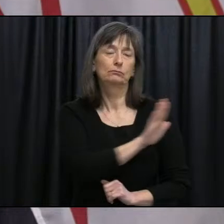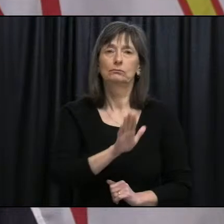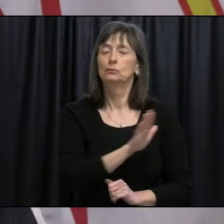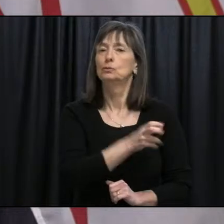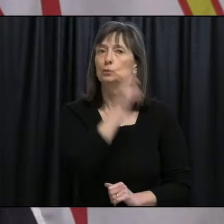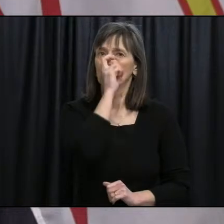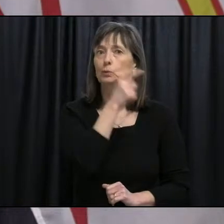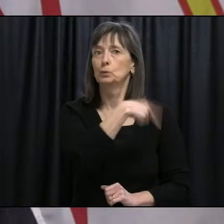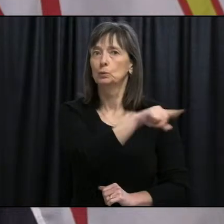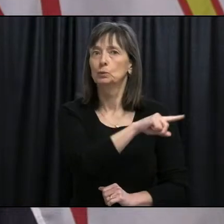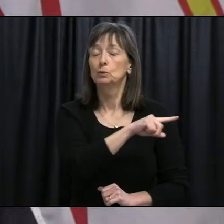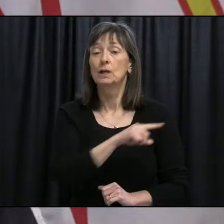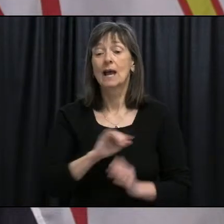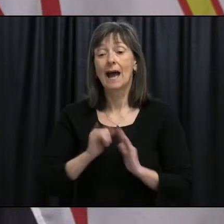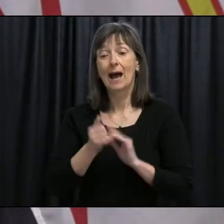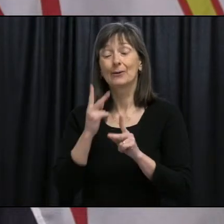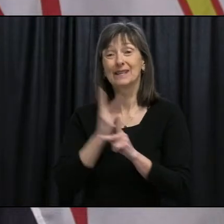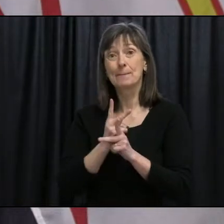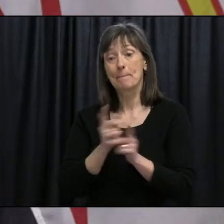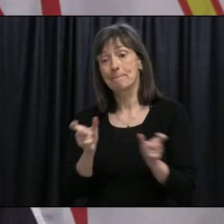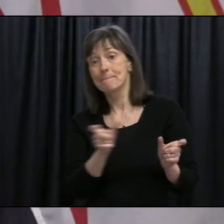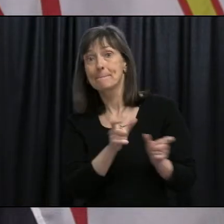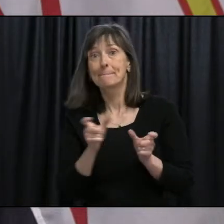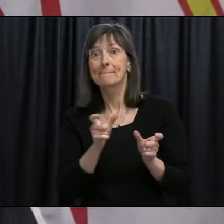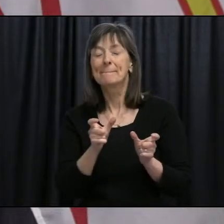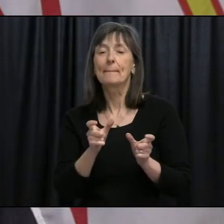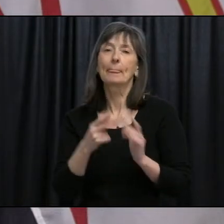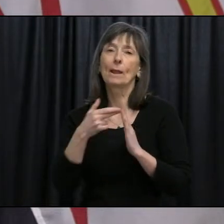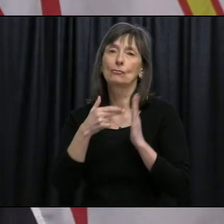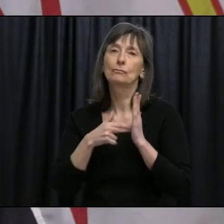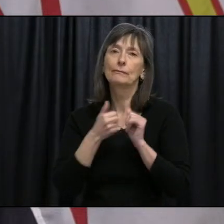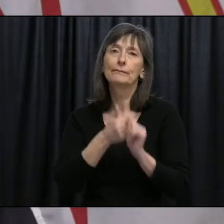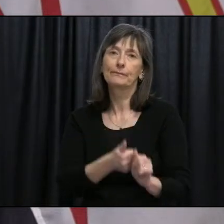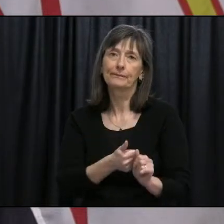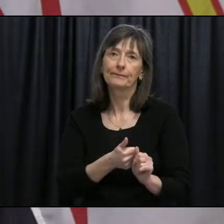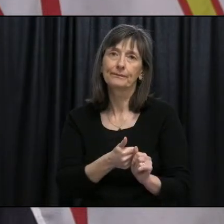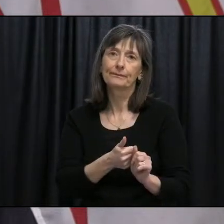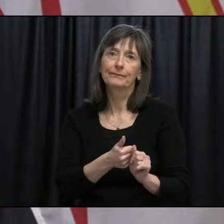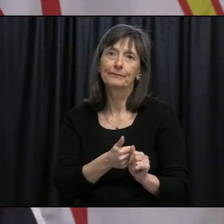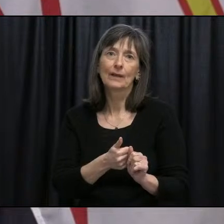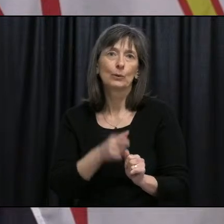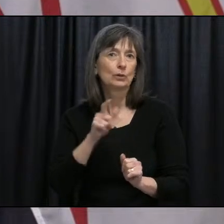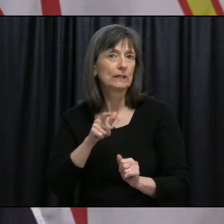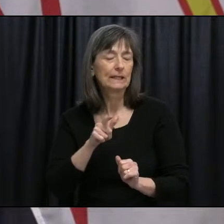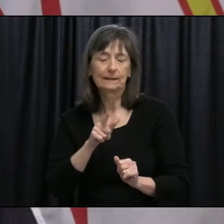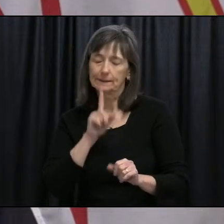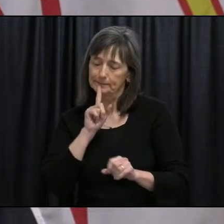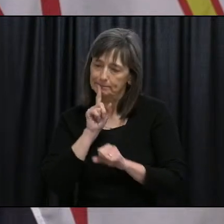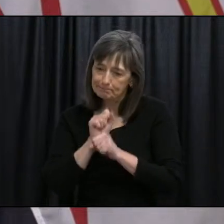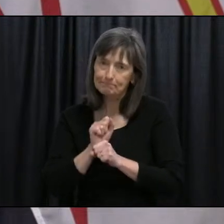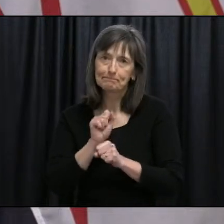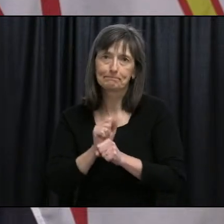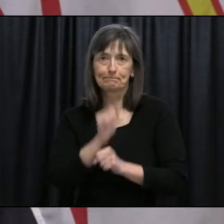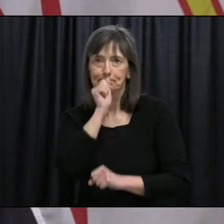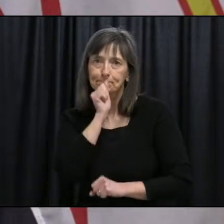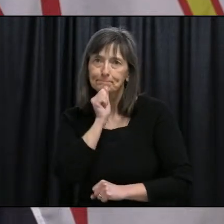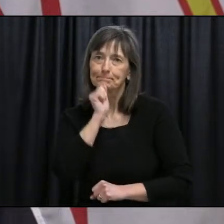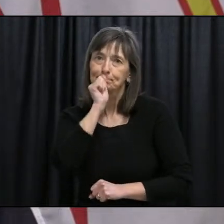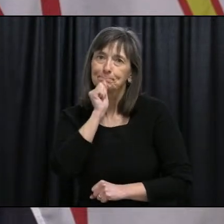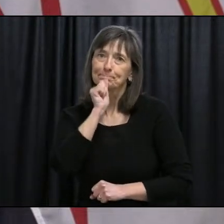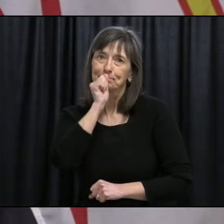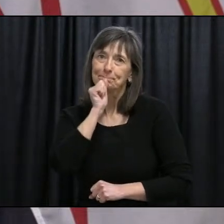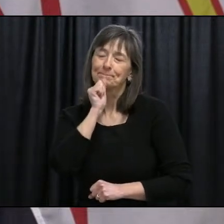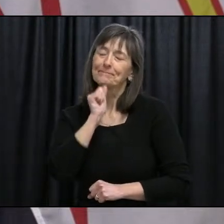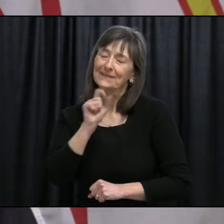measures is our best chance to keep COVID-19 under control in our communities, and it will take our continued determination and discipline. But I know we are up for